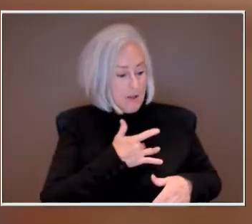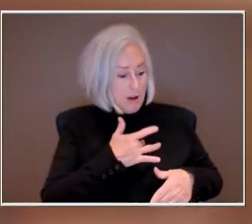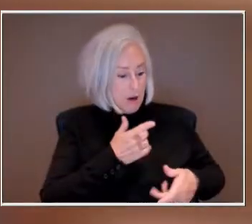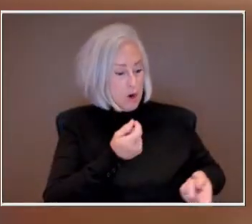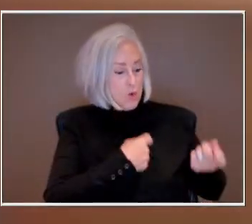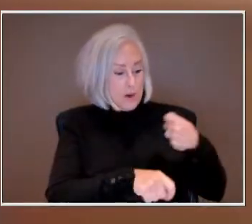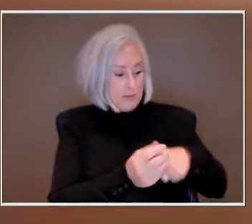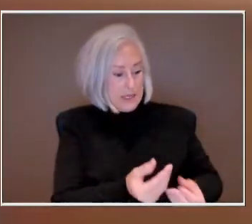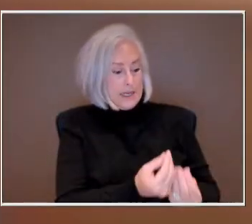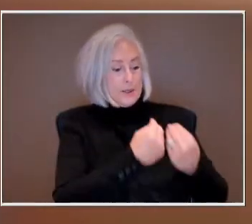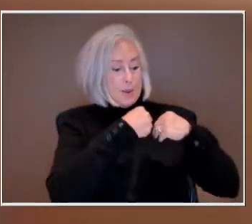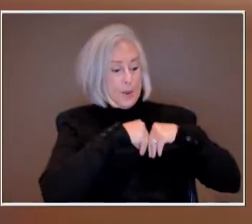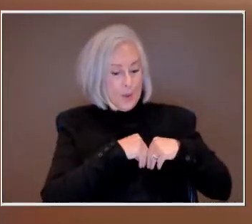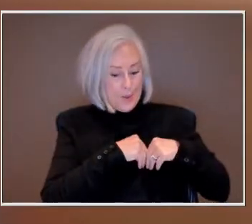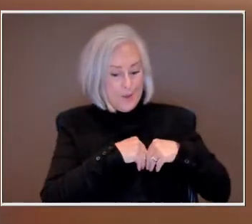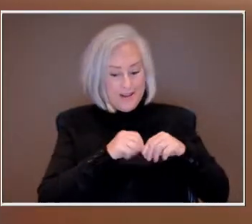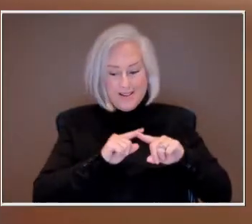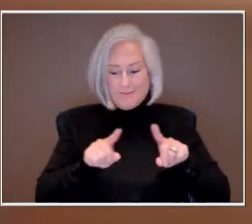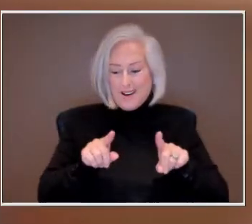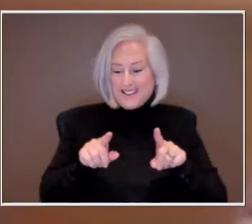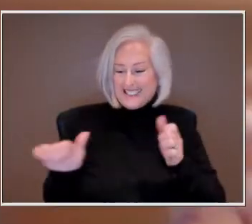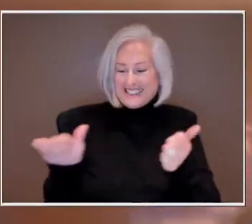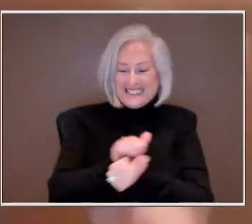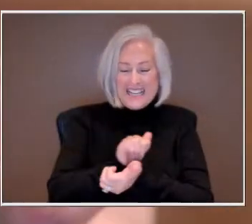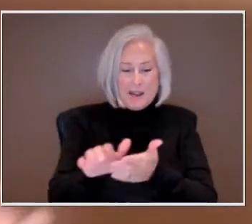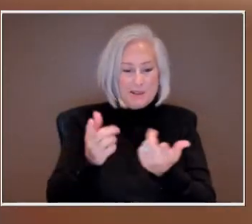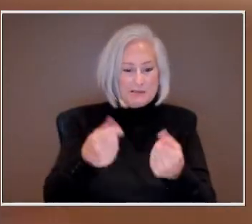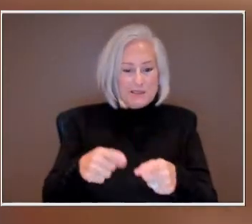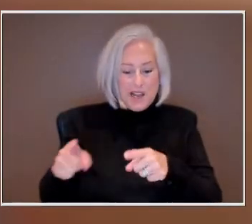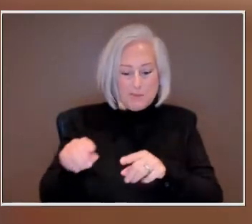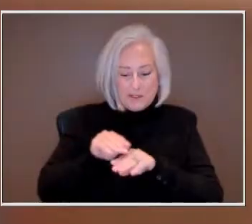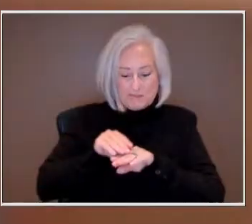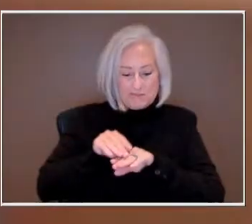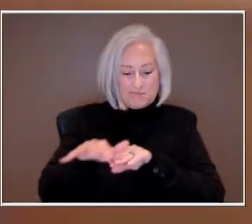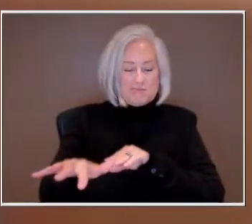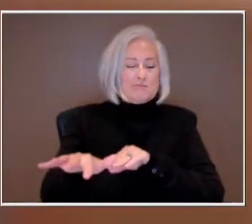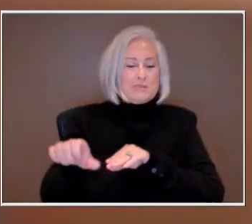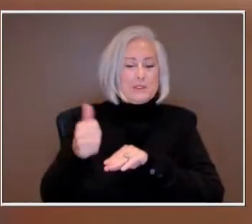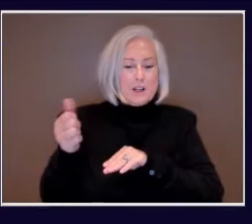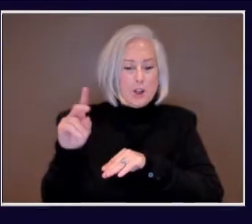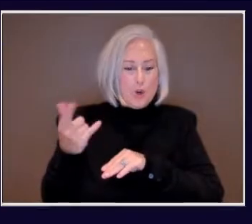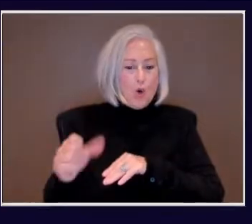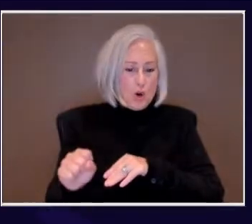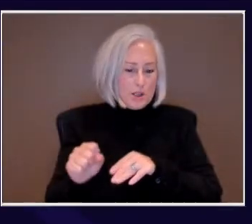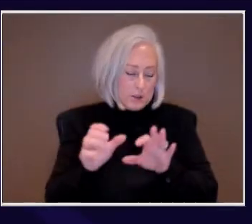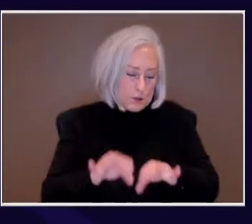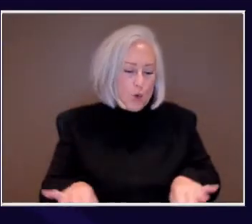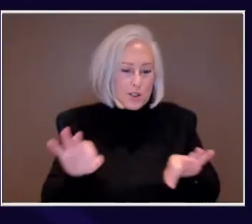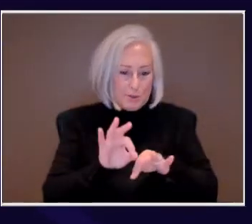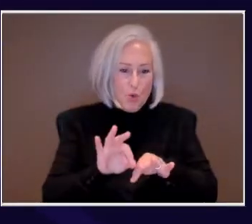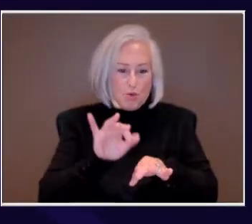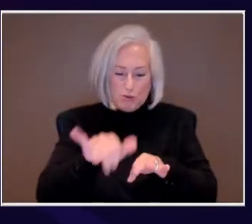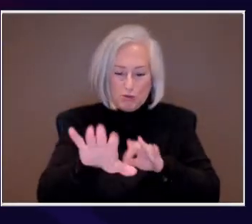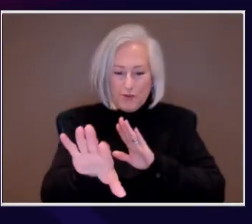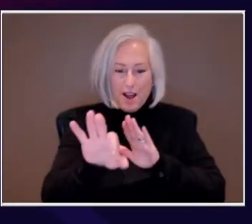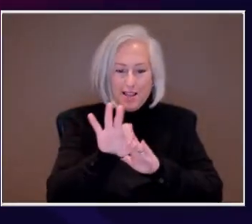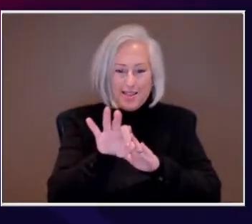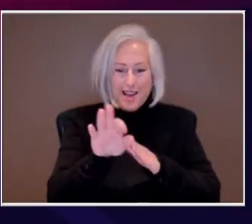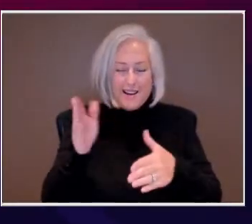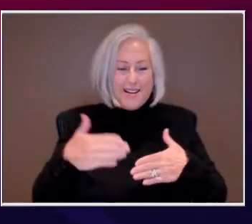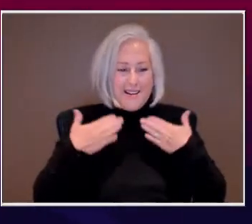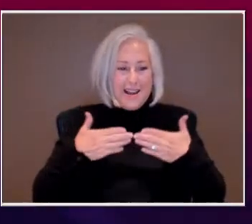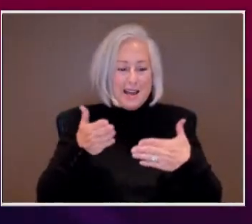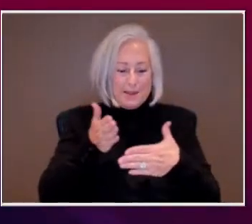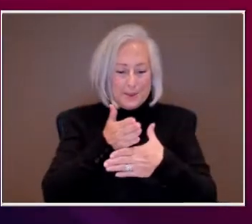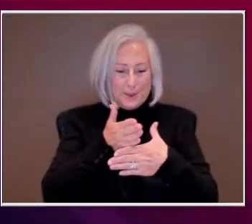And so it's all about finding that timing where you're still able to salvage the entire body. And so that's what we mean by sick enough,